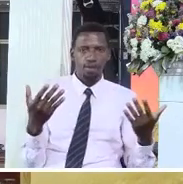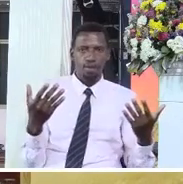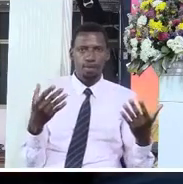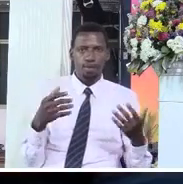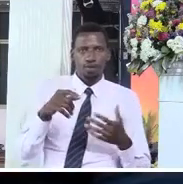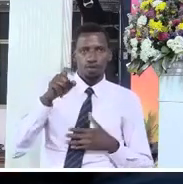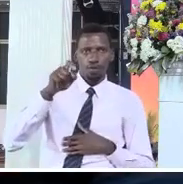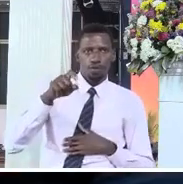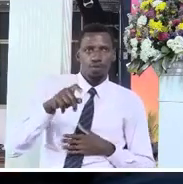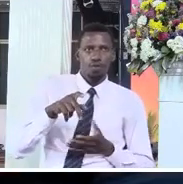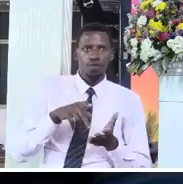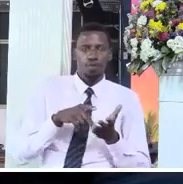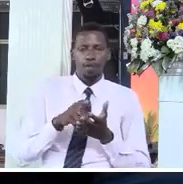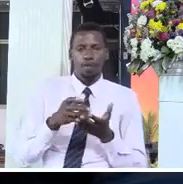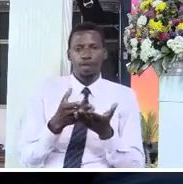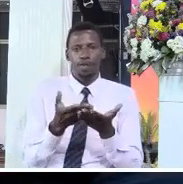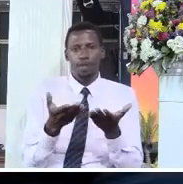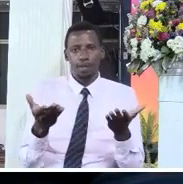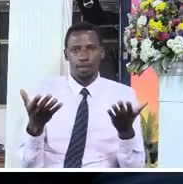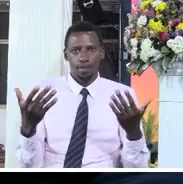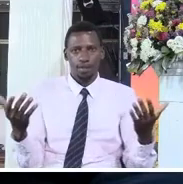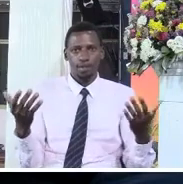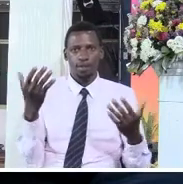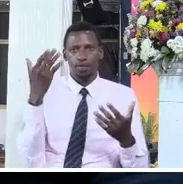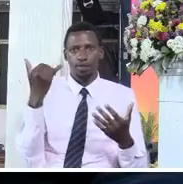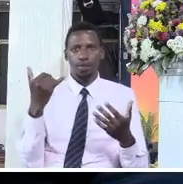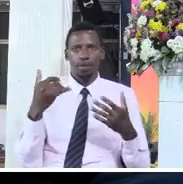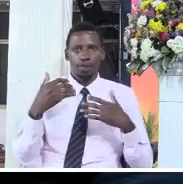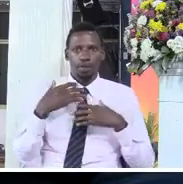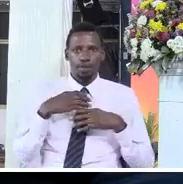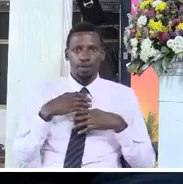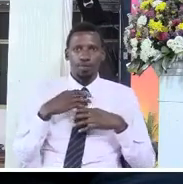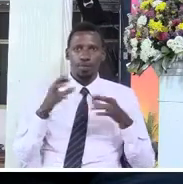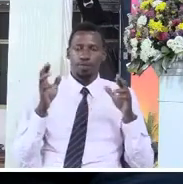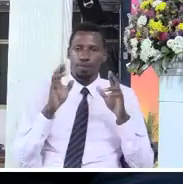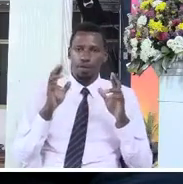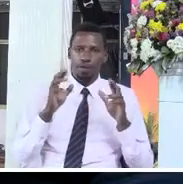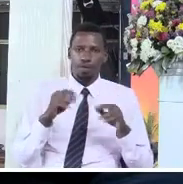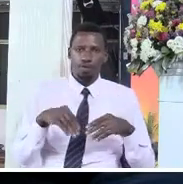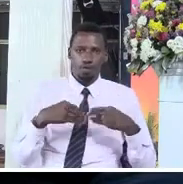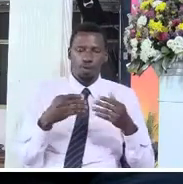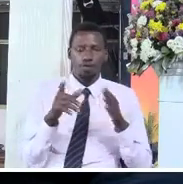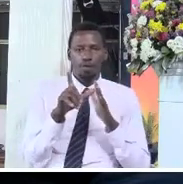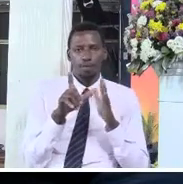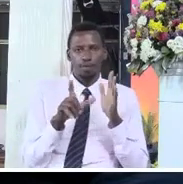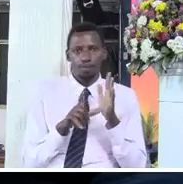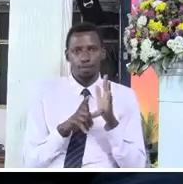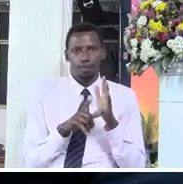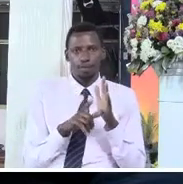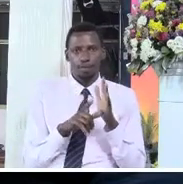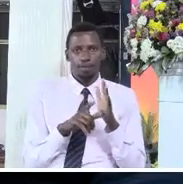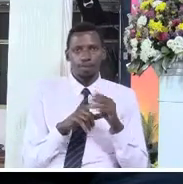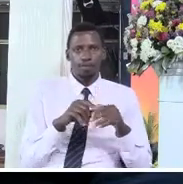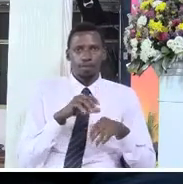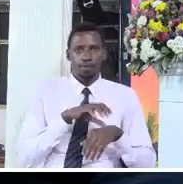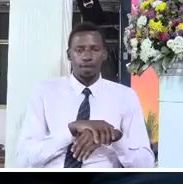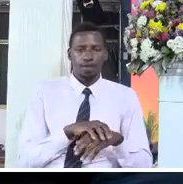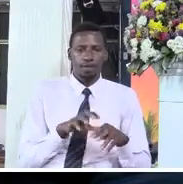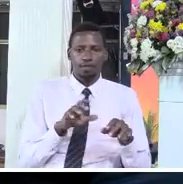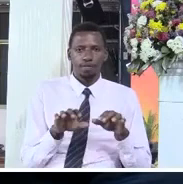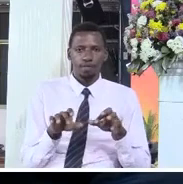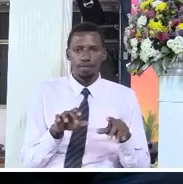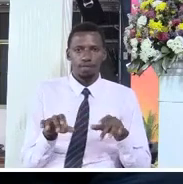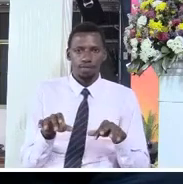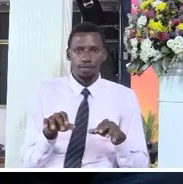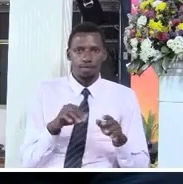need to purchase these equipment, because there are so many people who are ready to offer the lessons, getting a piano,